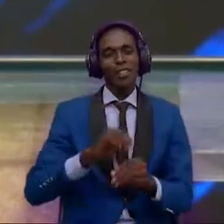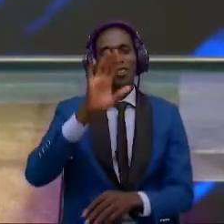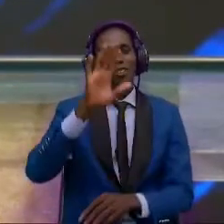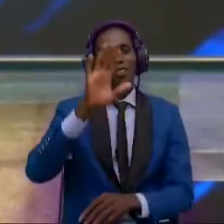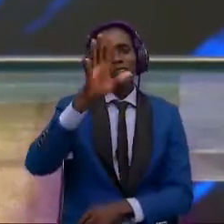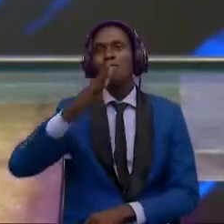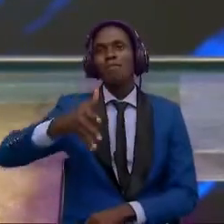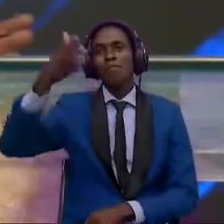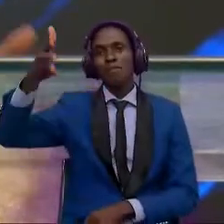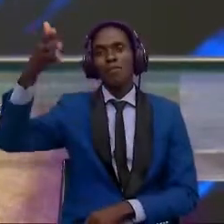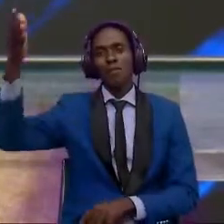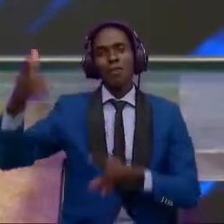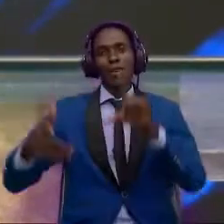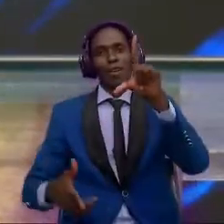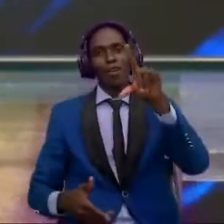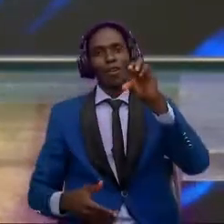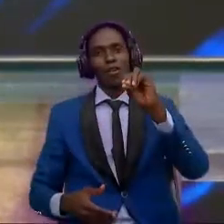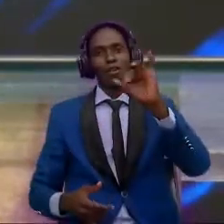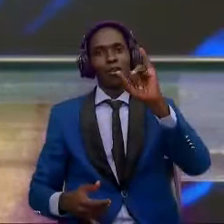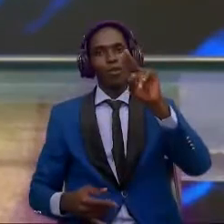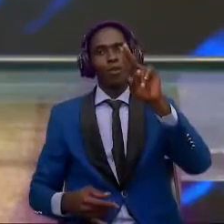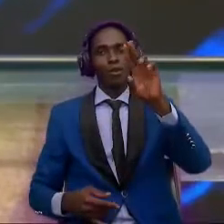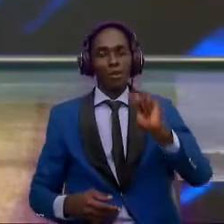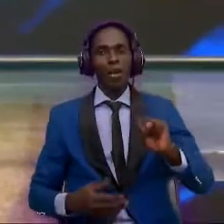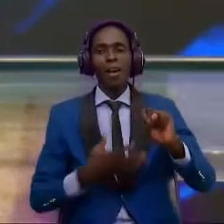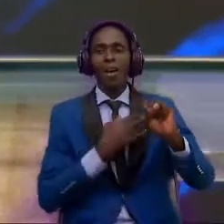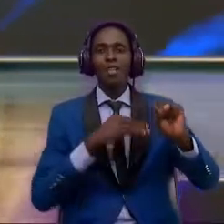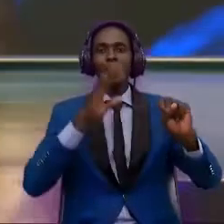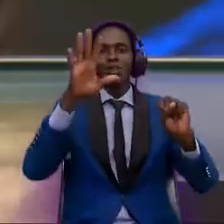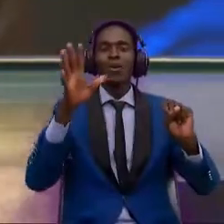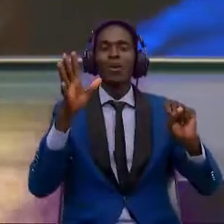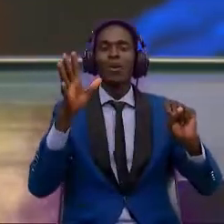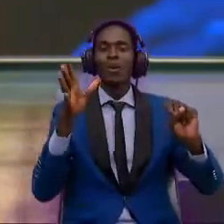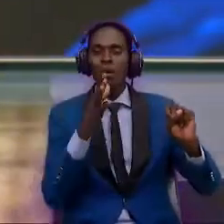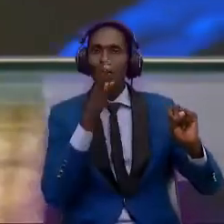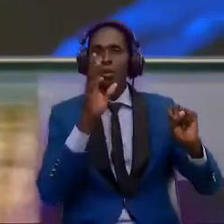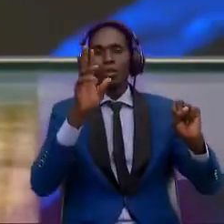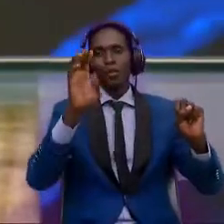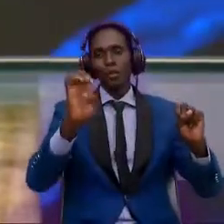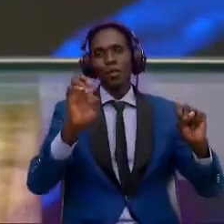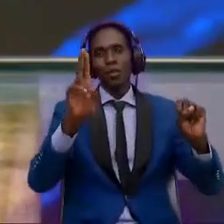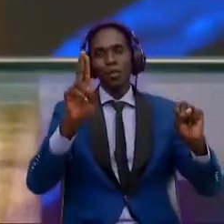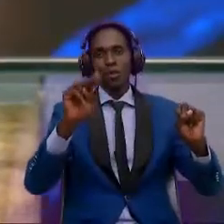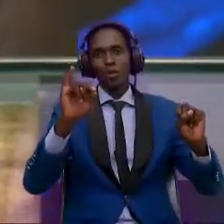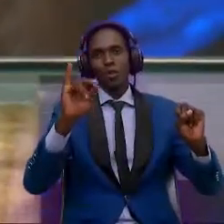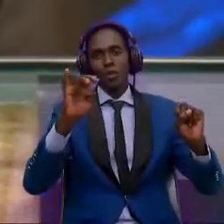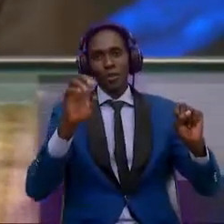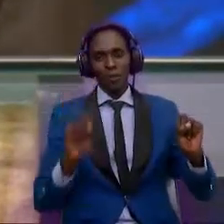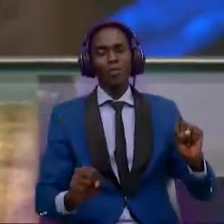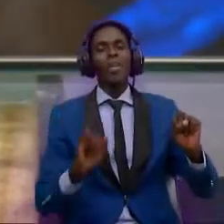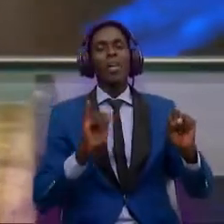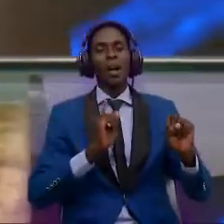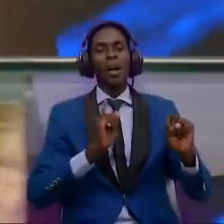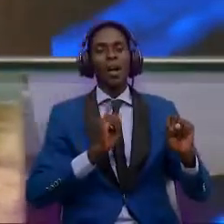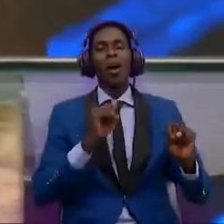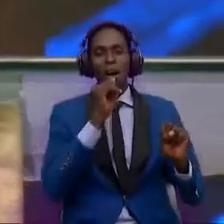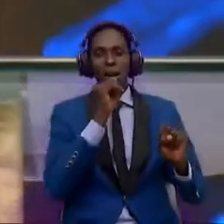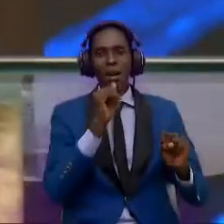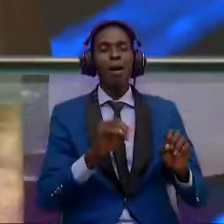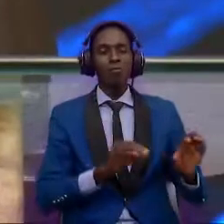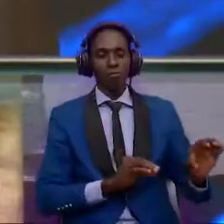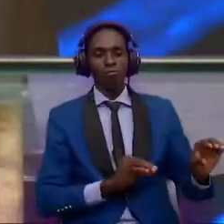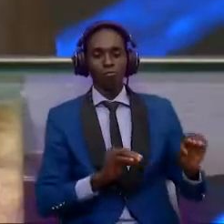Lois and thy mother Eunice, and I am persuaded that in thee